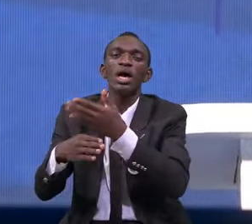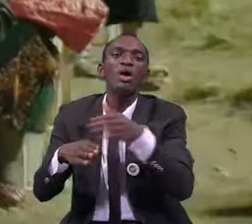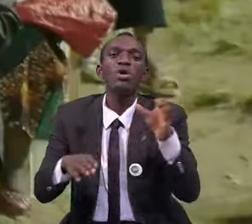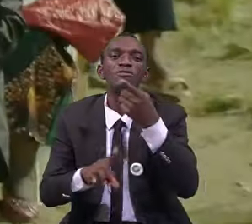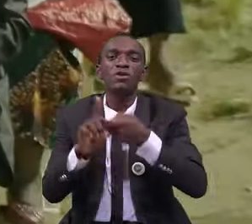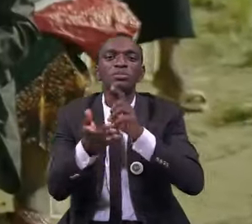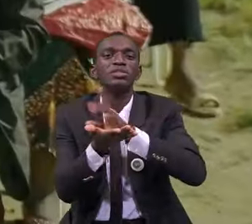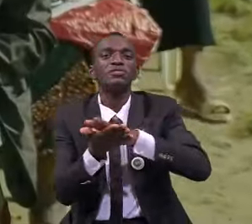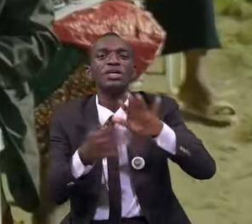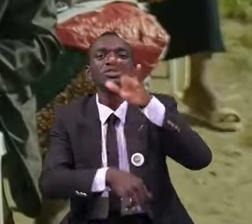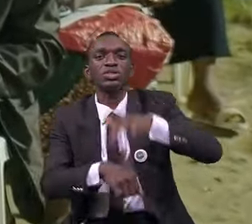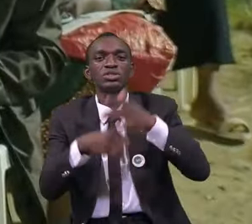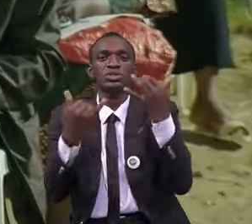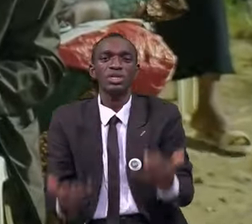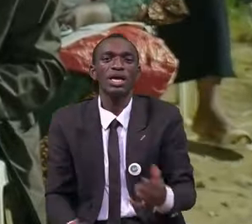tonight?